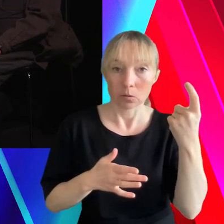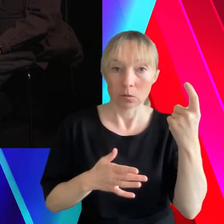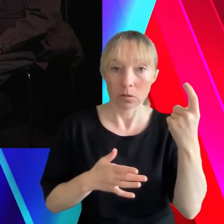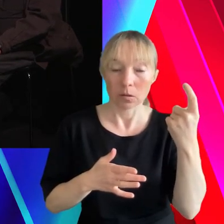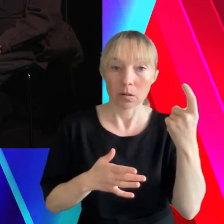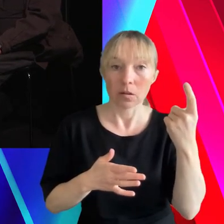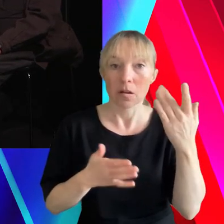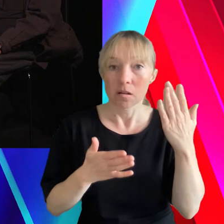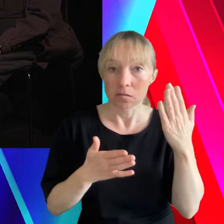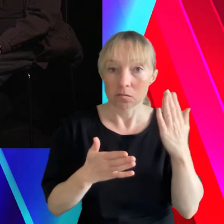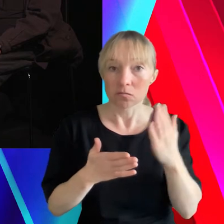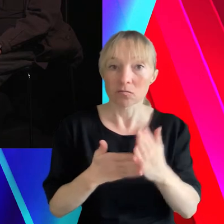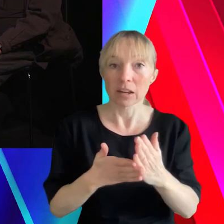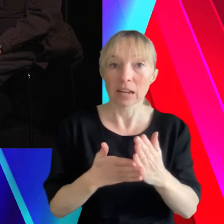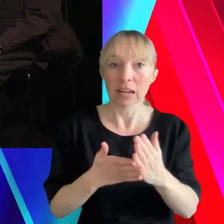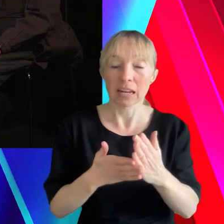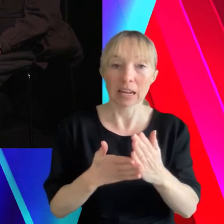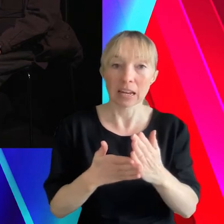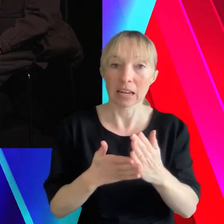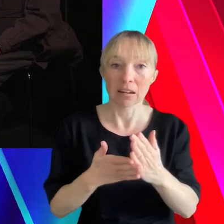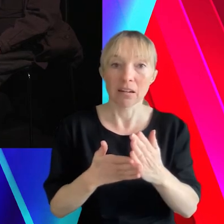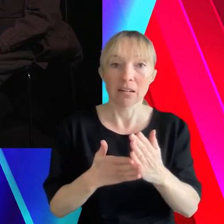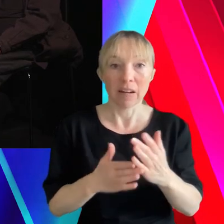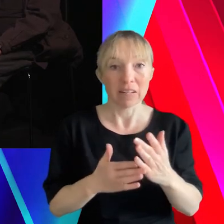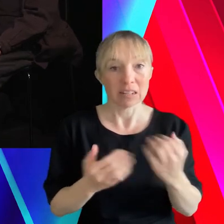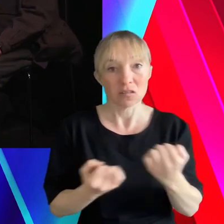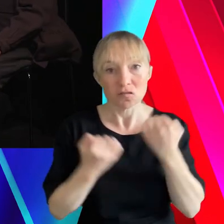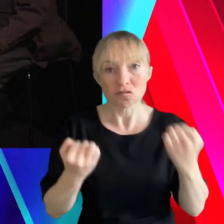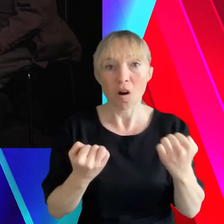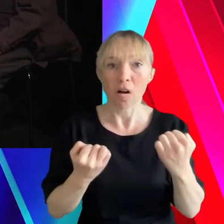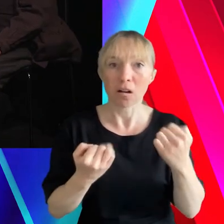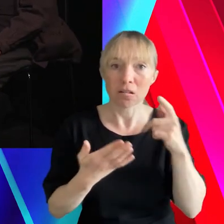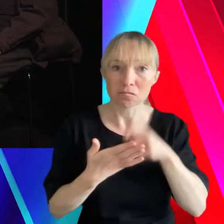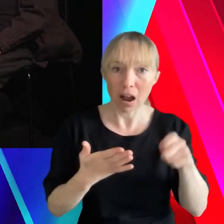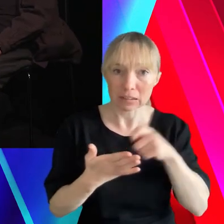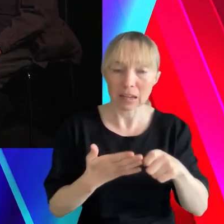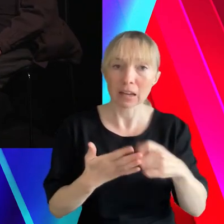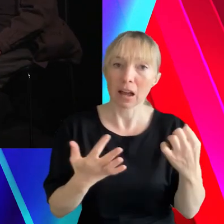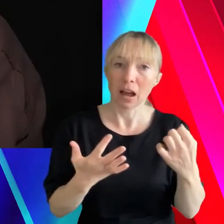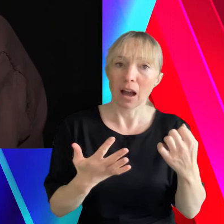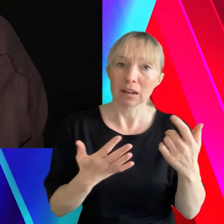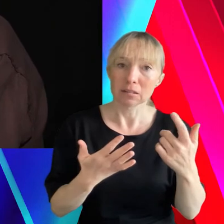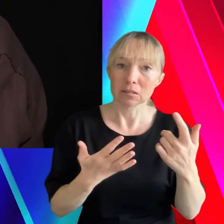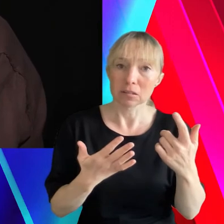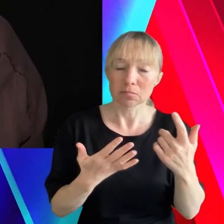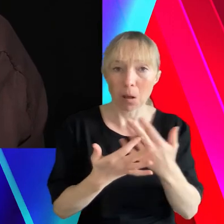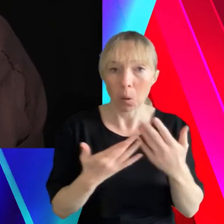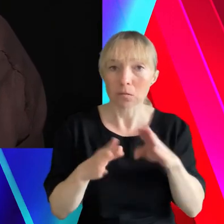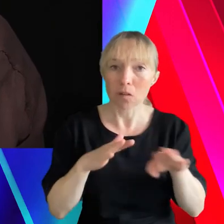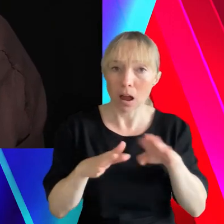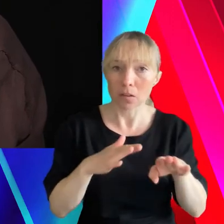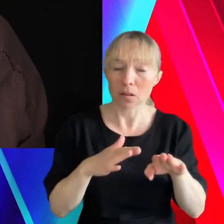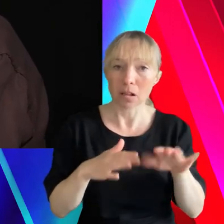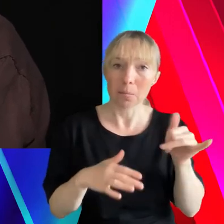most profoundly thorough piece of writing and rehearsal. Mm-hmm. And, you know, you've